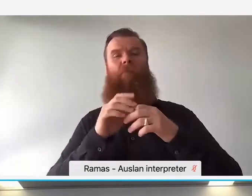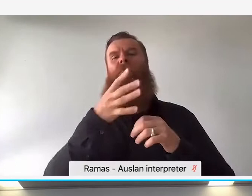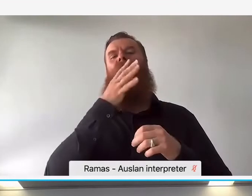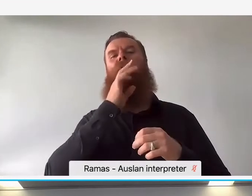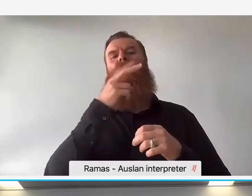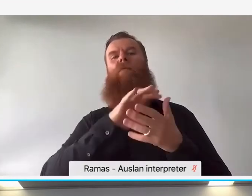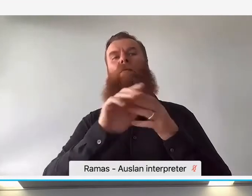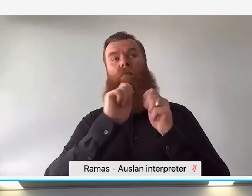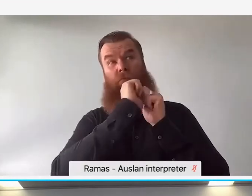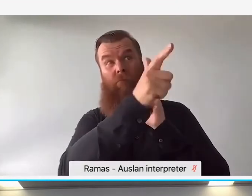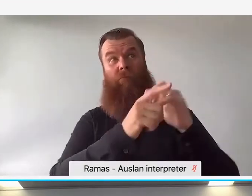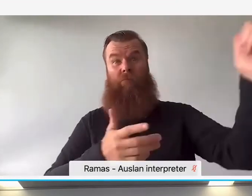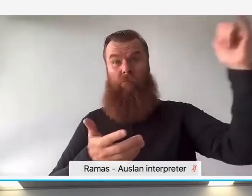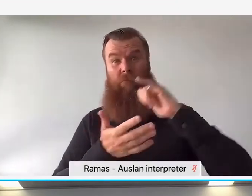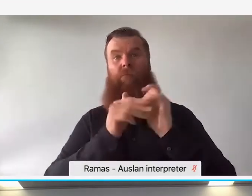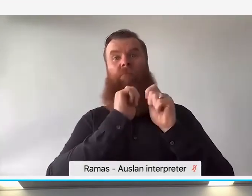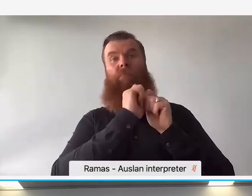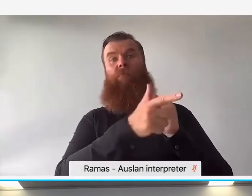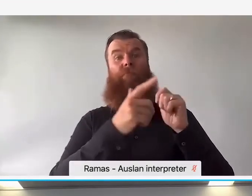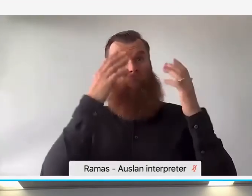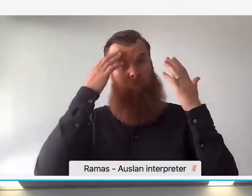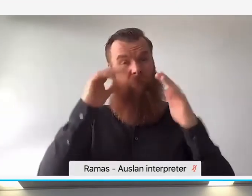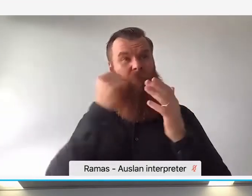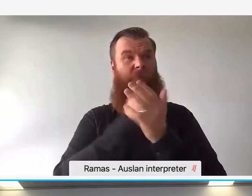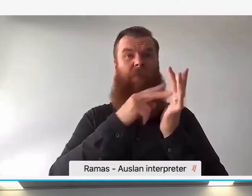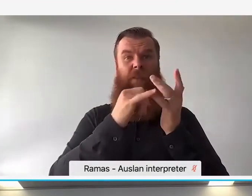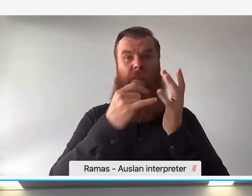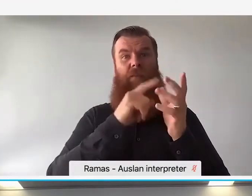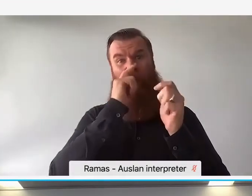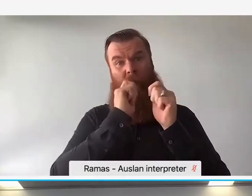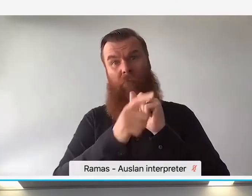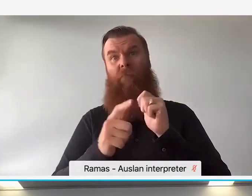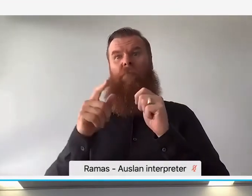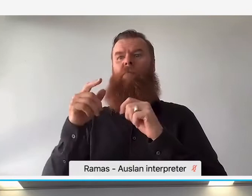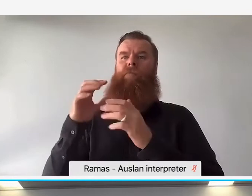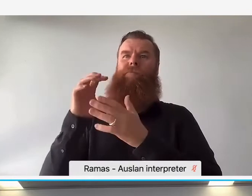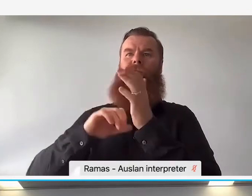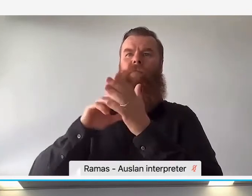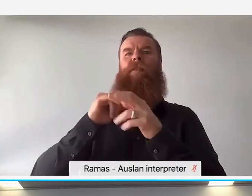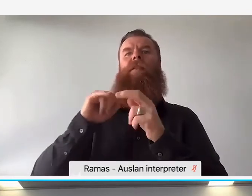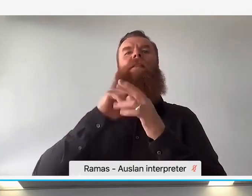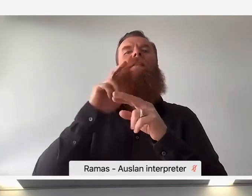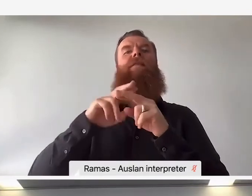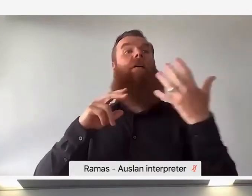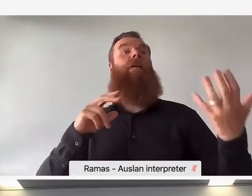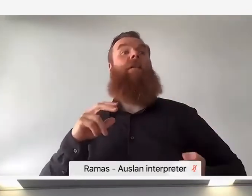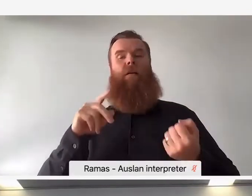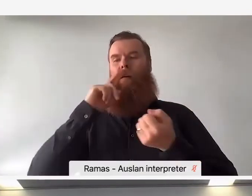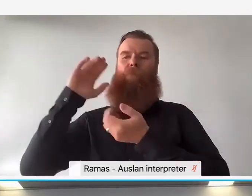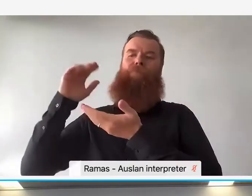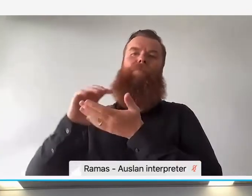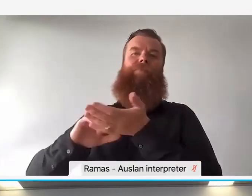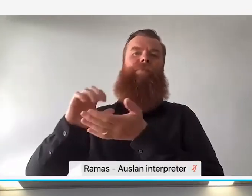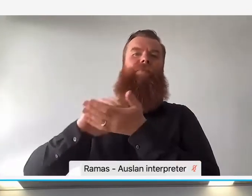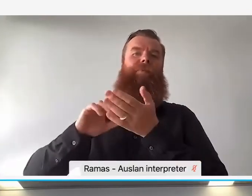you are legally allowed to deduct these costs from workers' wages over a minimum period of 12 weeks. You are